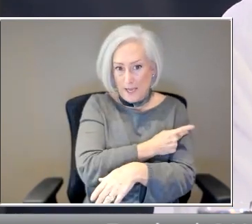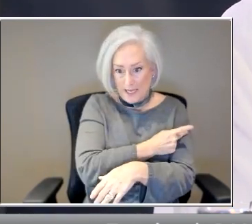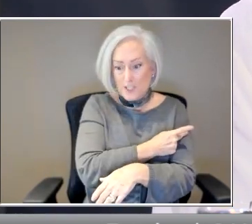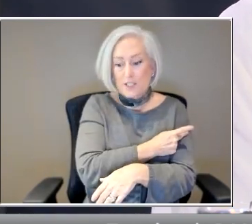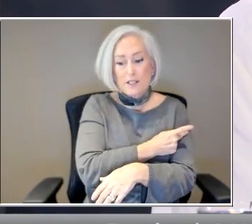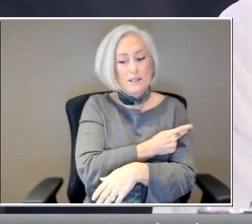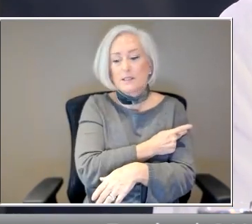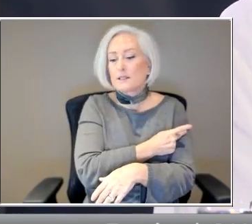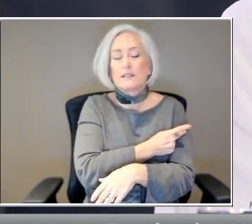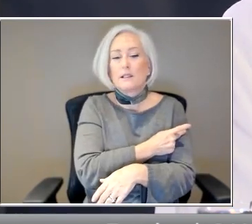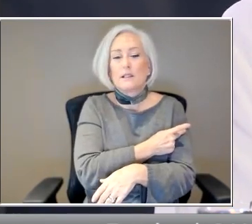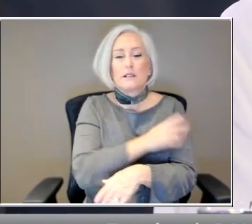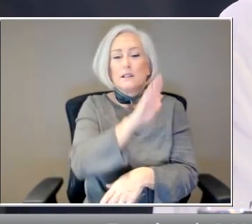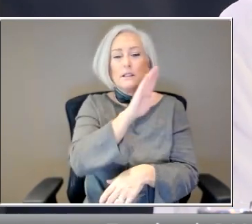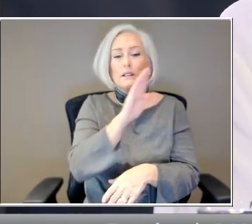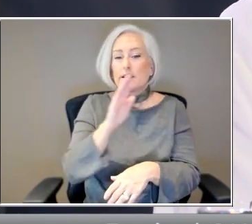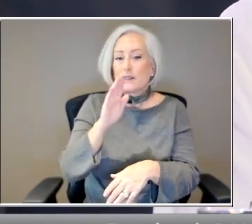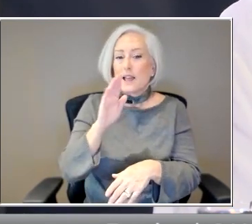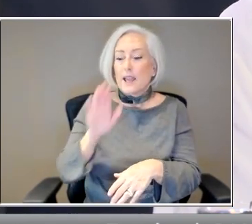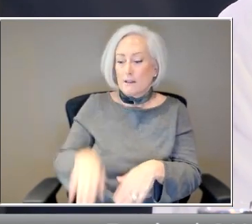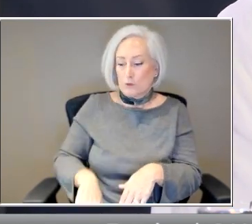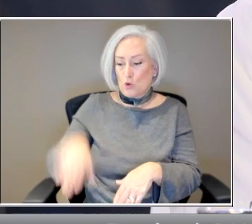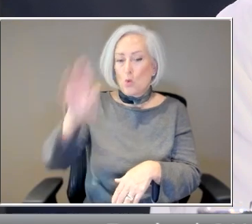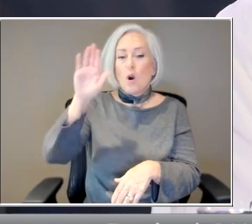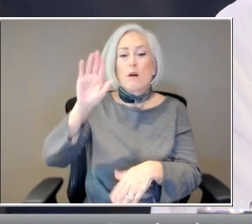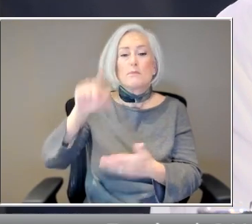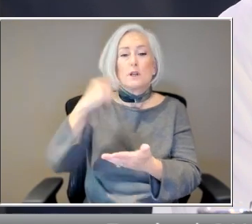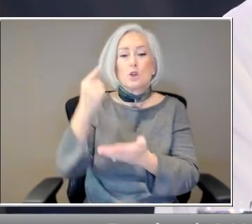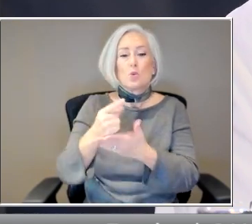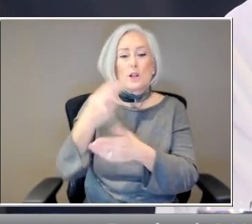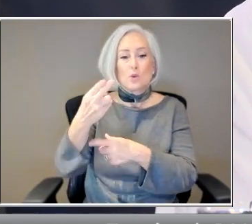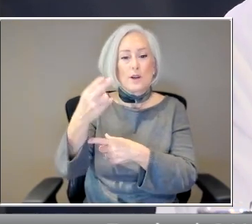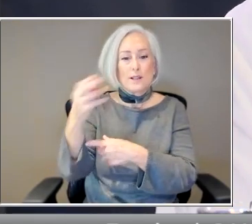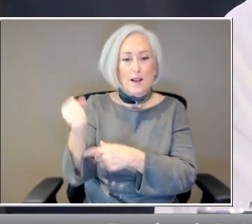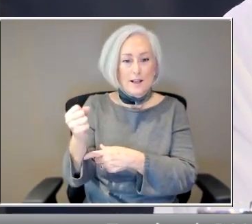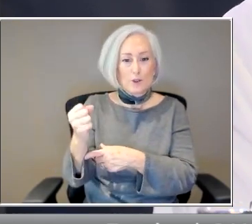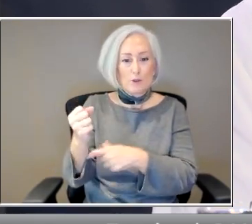quarter? They grew up, graduate high school, life